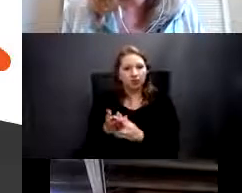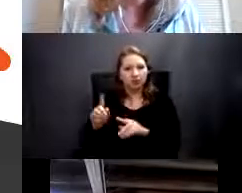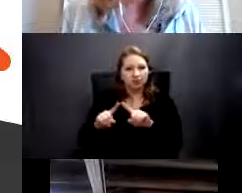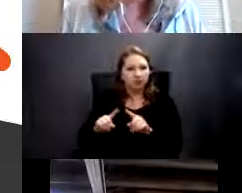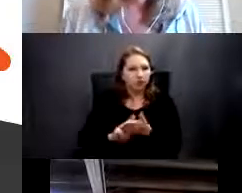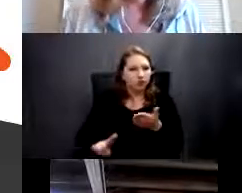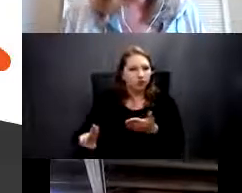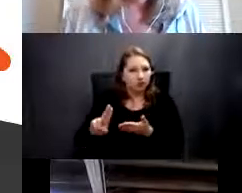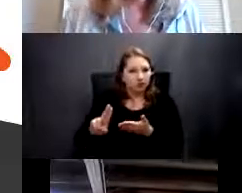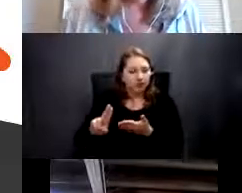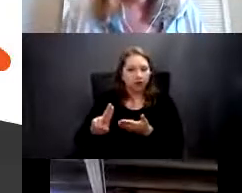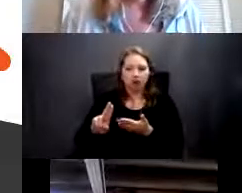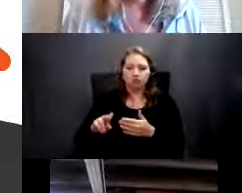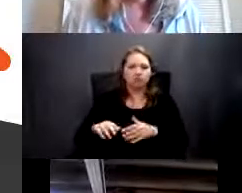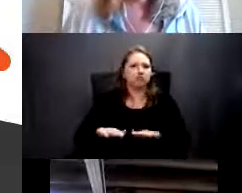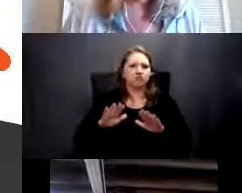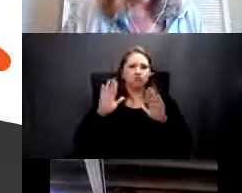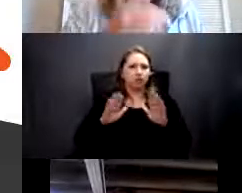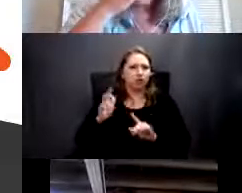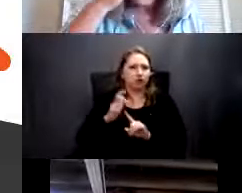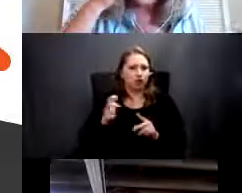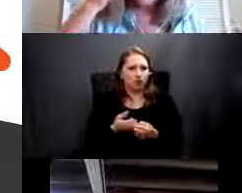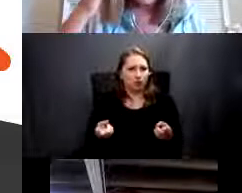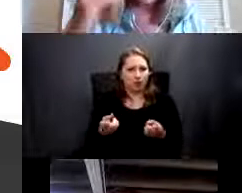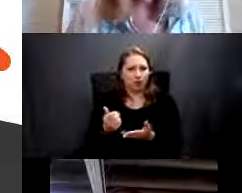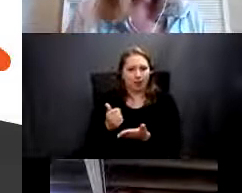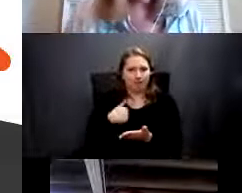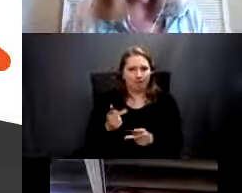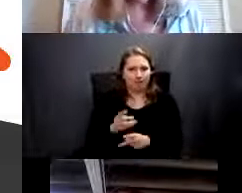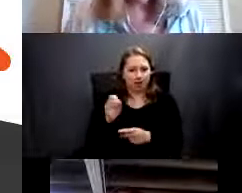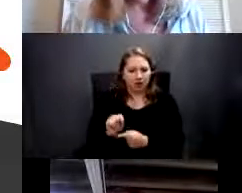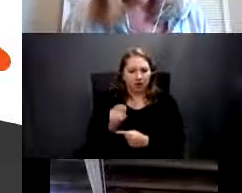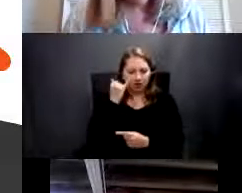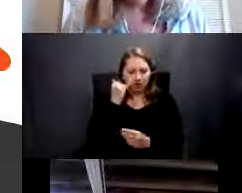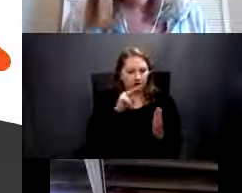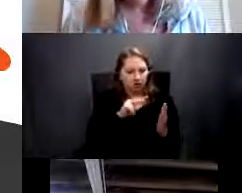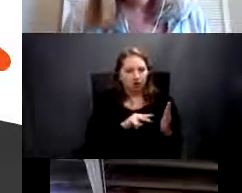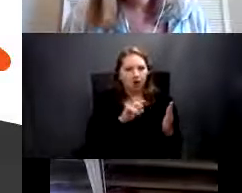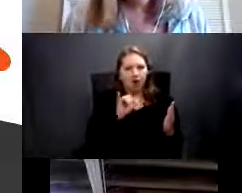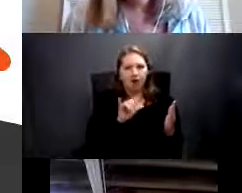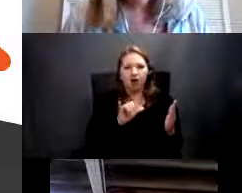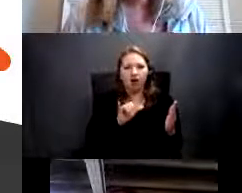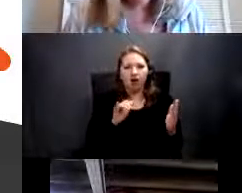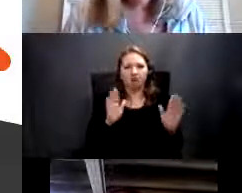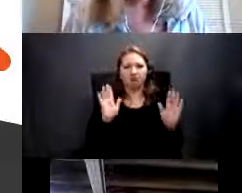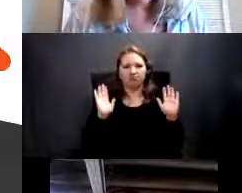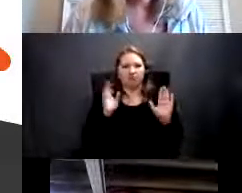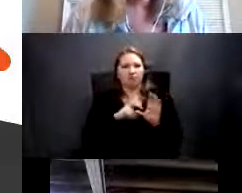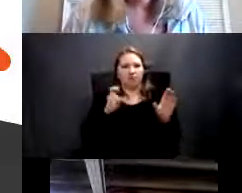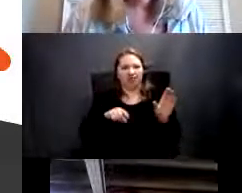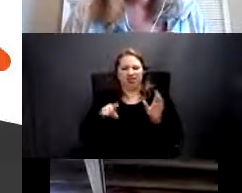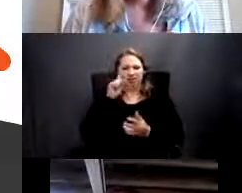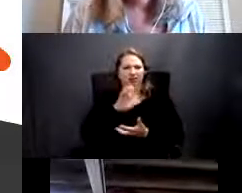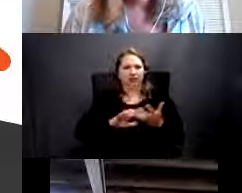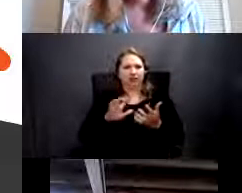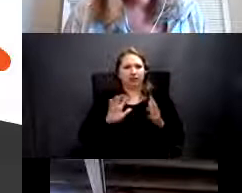universities, and they are a great resource to help you figure that out. If you look at that and go, I'm out, because that confuses me, and